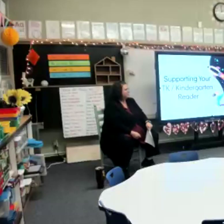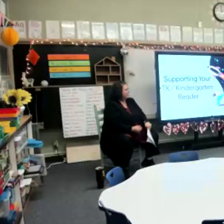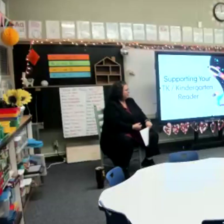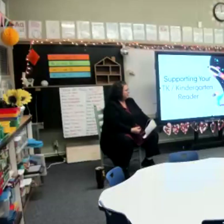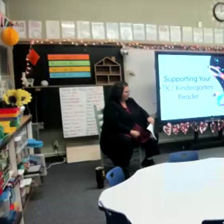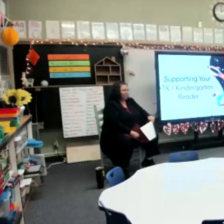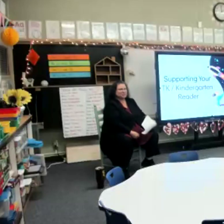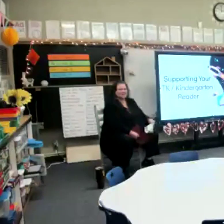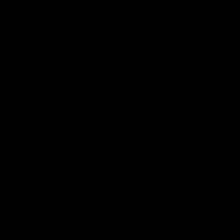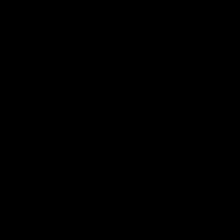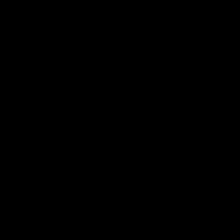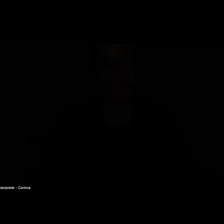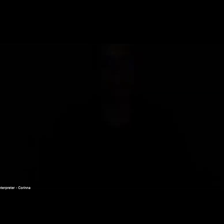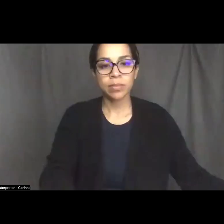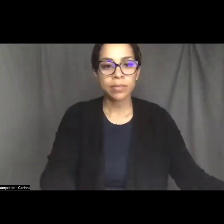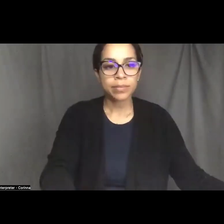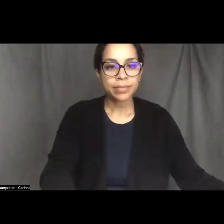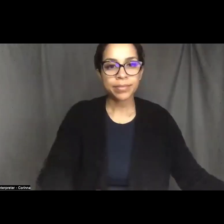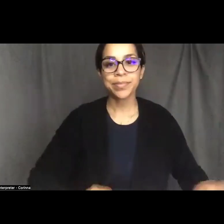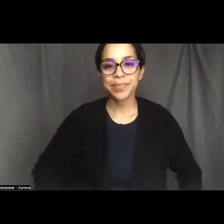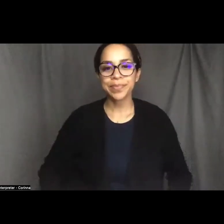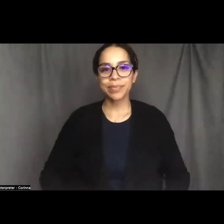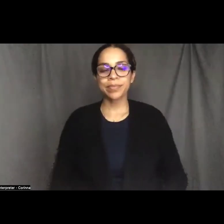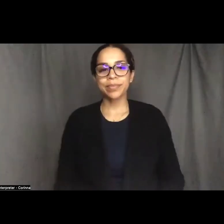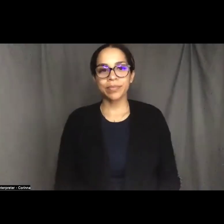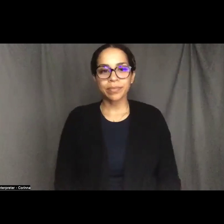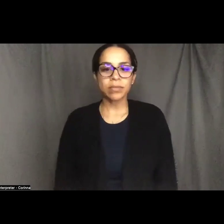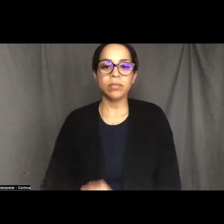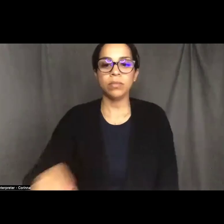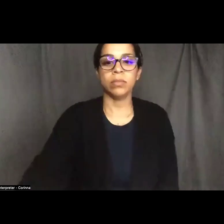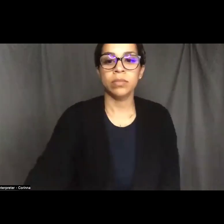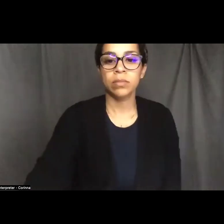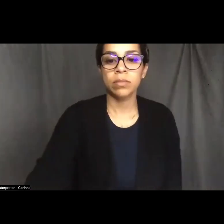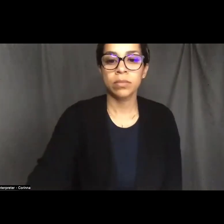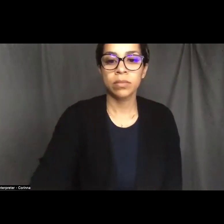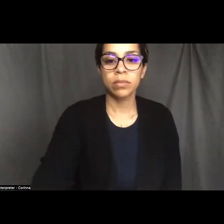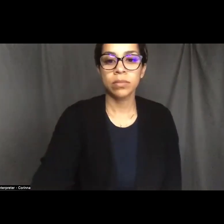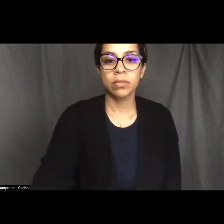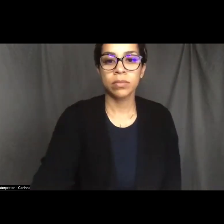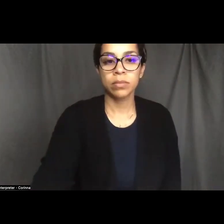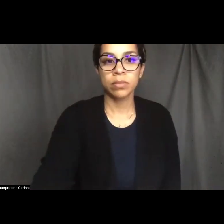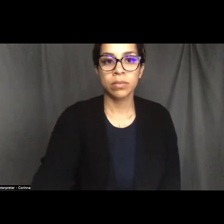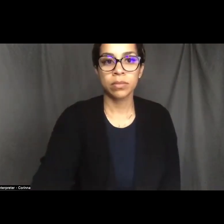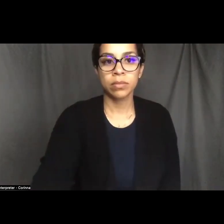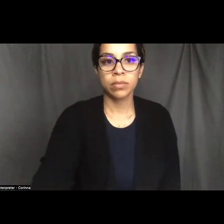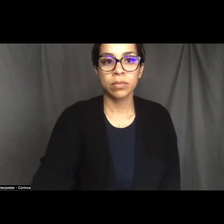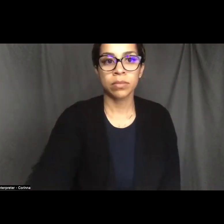texting screen right now. I watched it. Of course it was. I'm like, okay, yes, I'm presenting here.